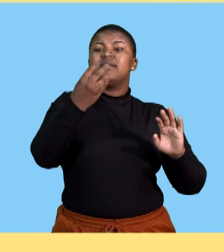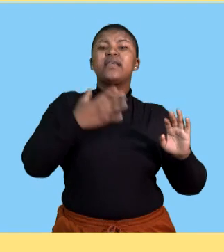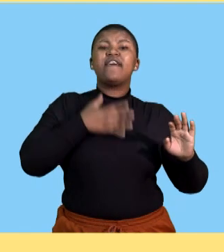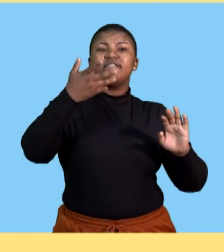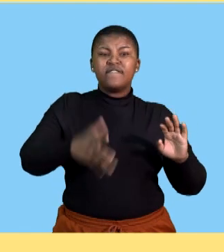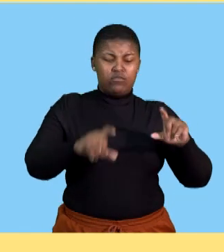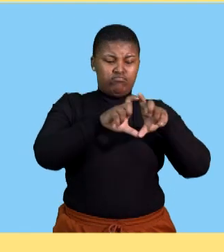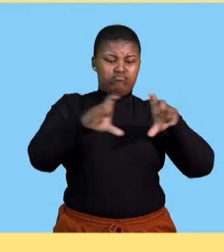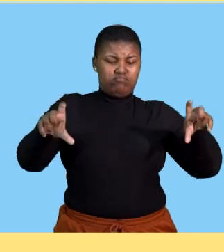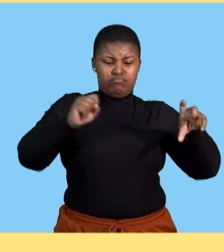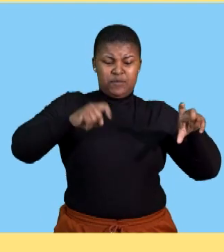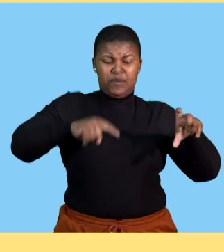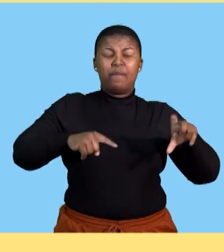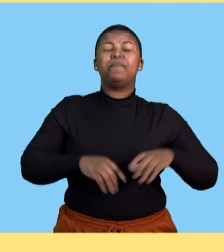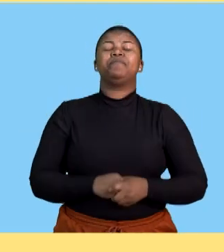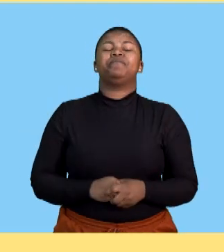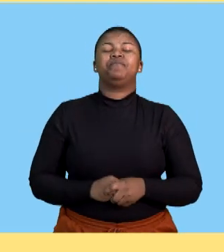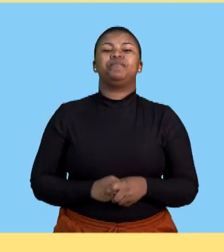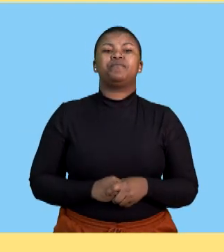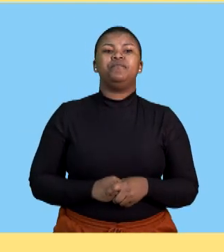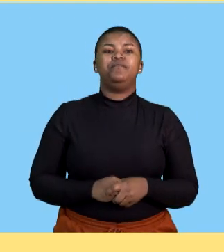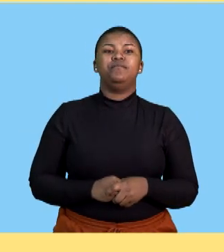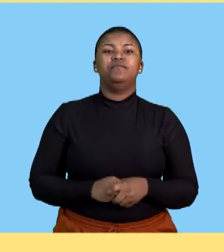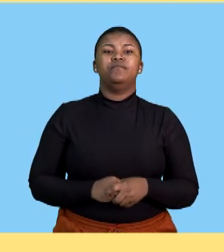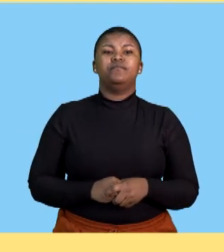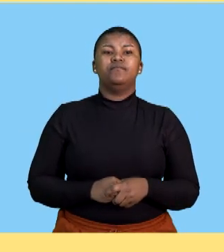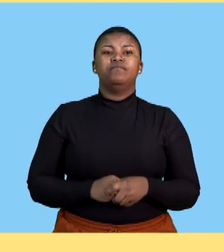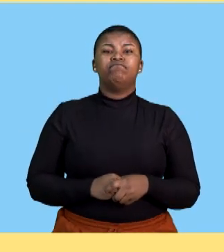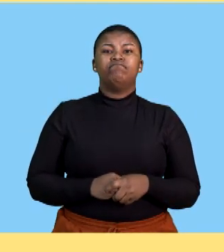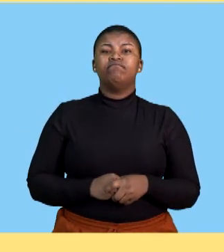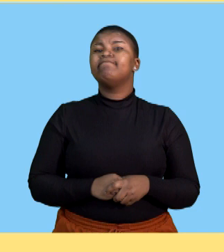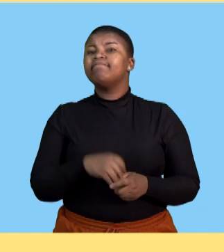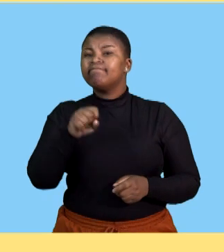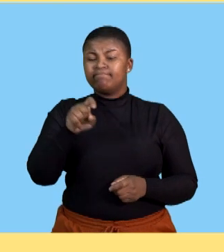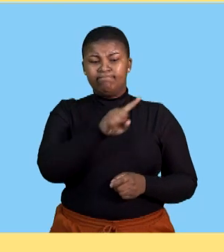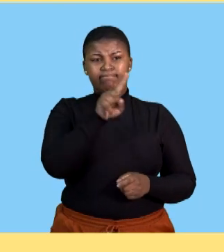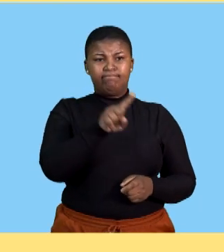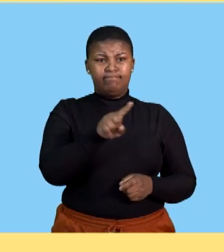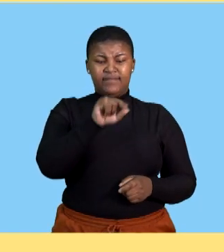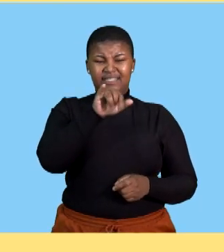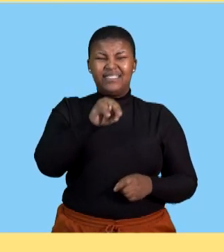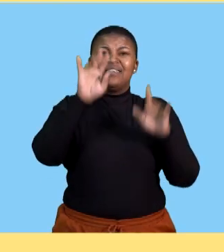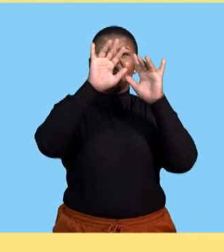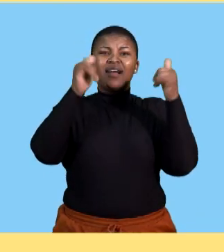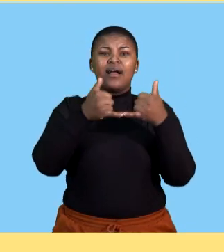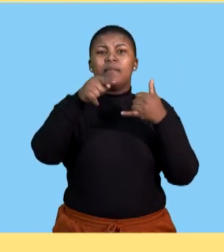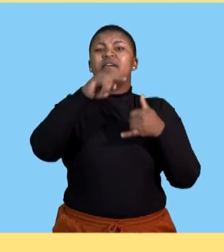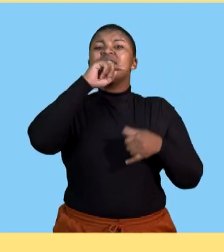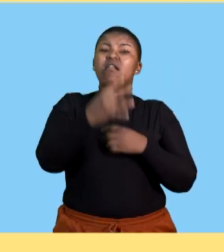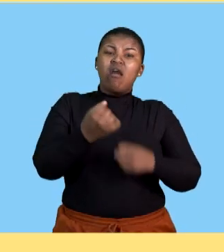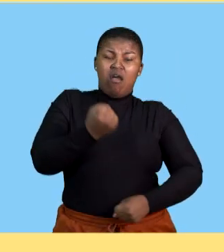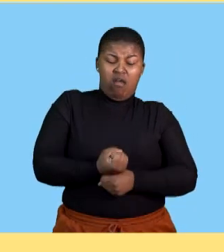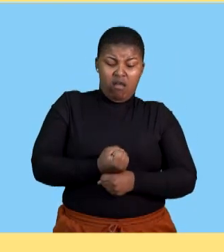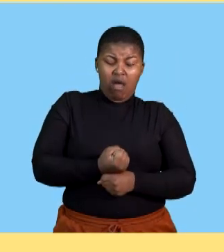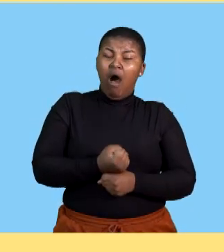are given an extract from the pre-adjustment trial balance of Zim distributors as of 28 February. This is the last day